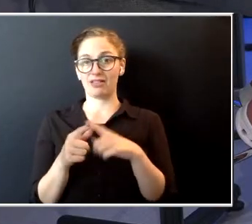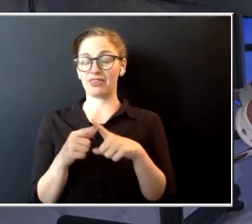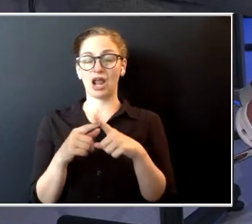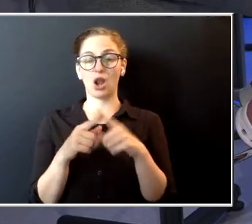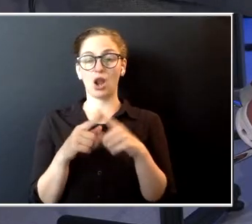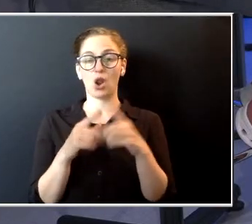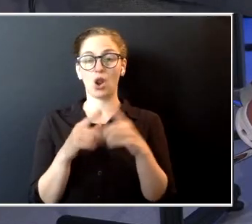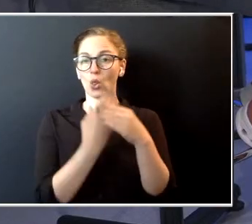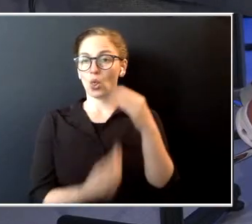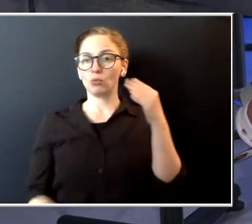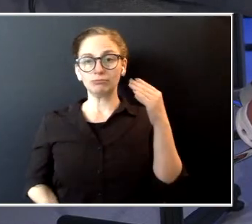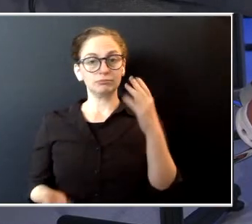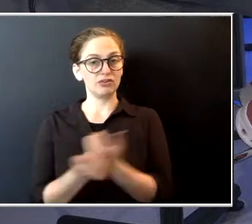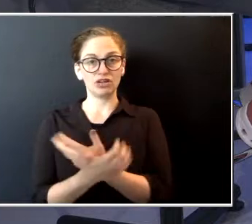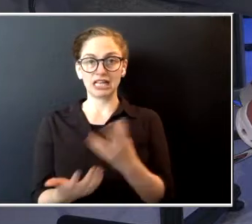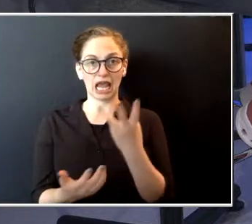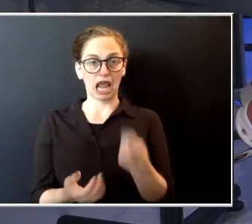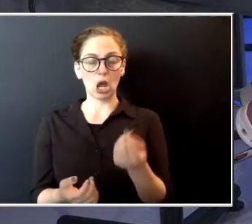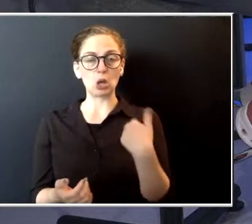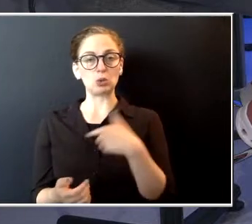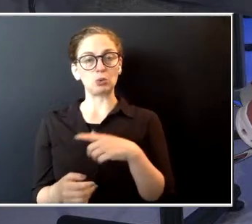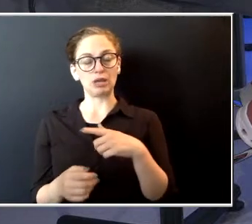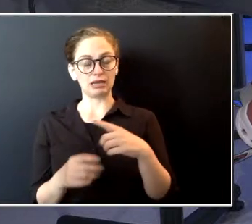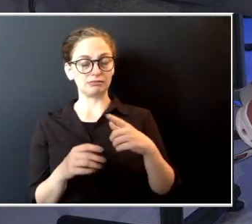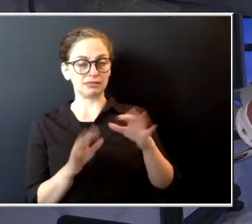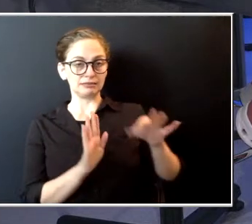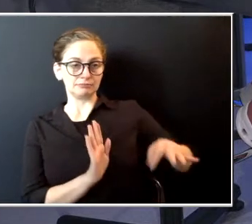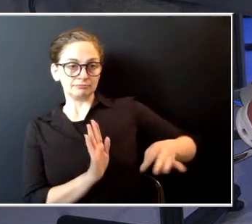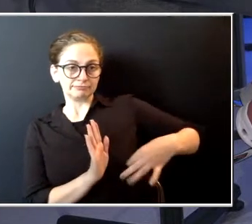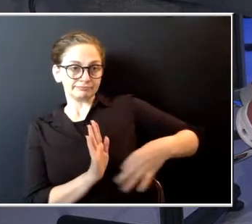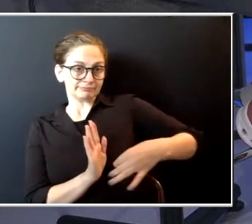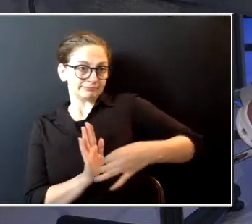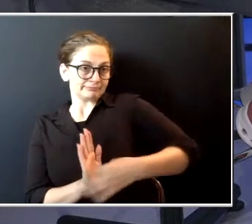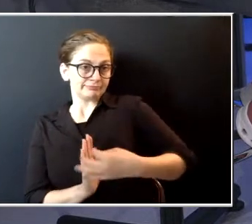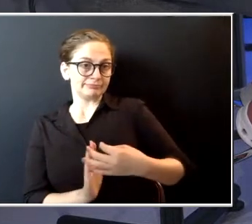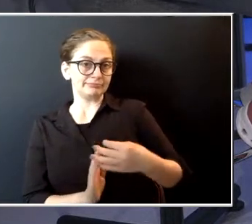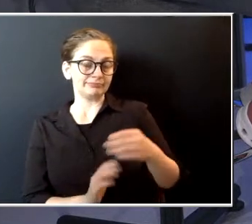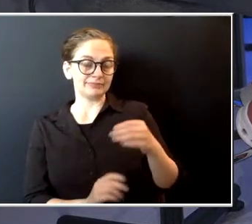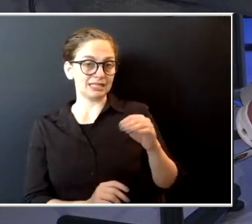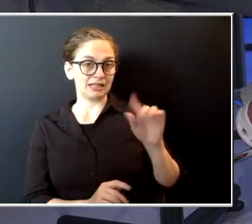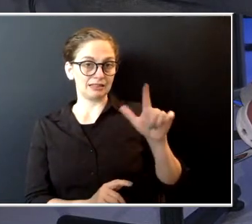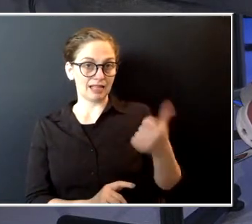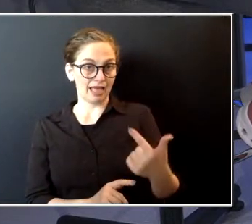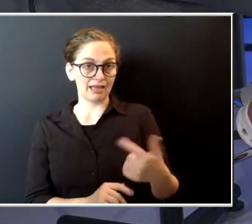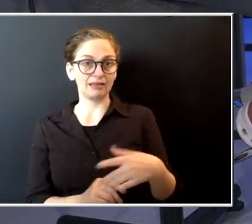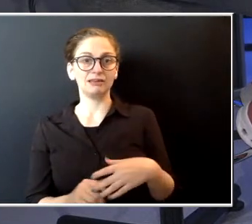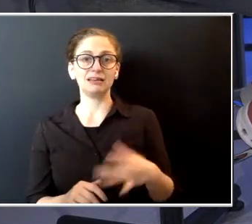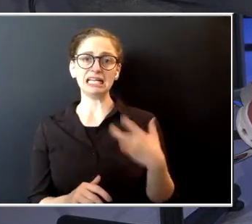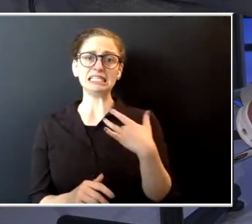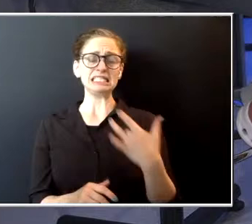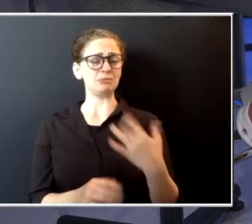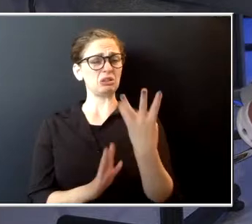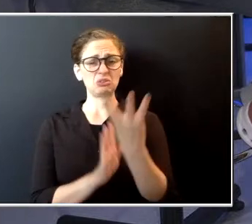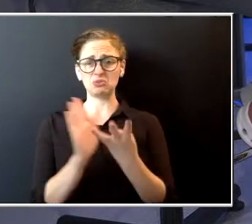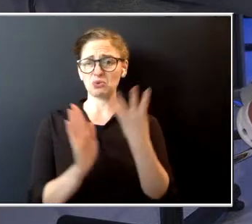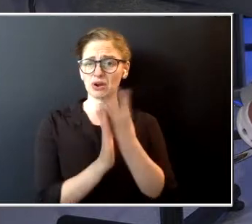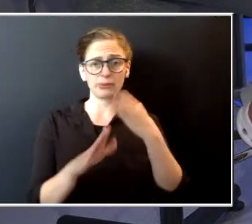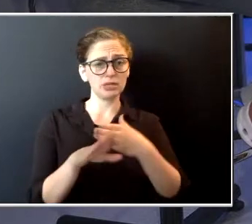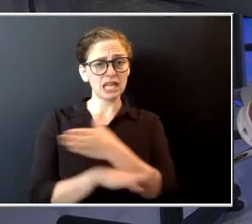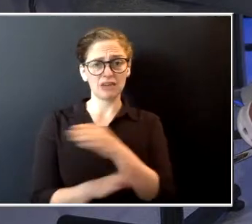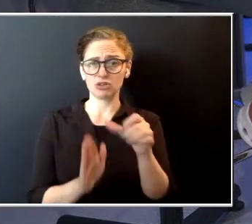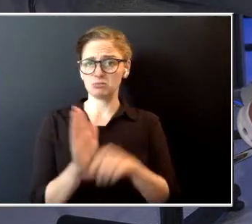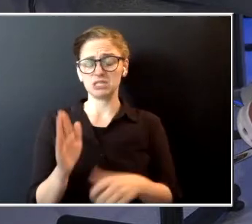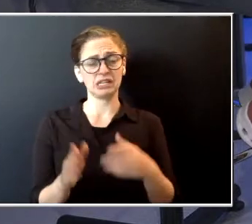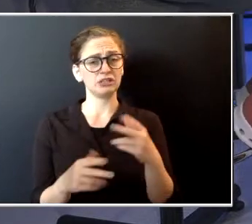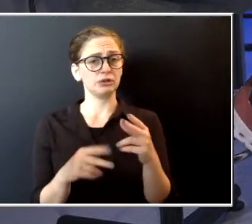the femoral artery in the groin, and people are walking typically 4 hours after the procedure, and most people go home the next day. I